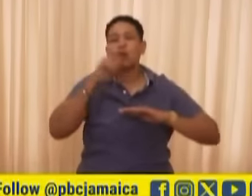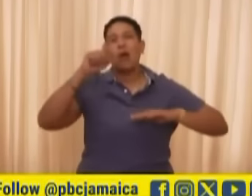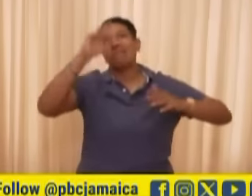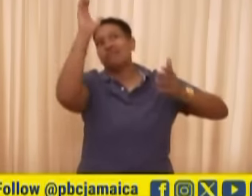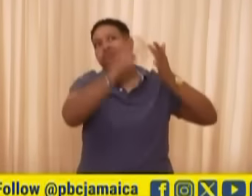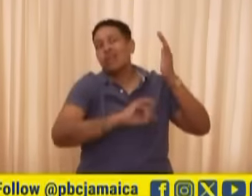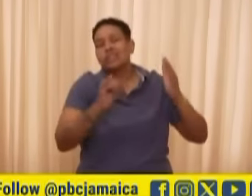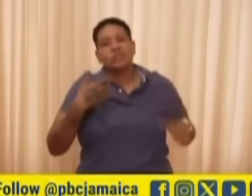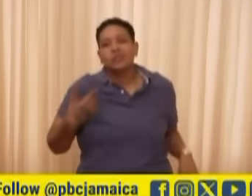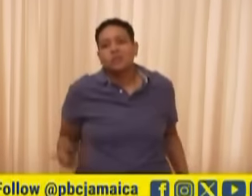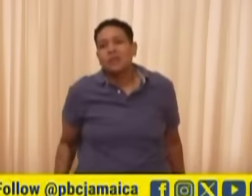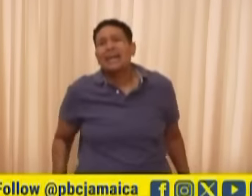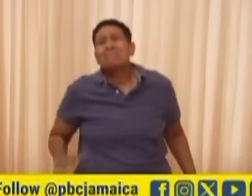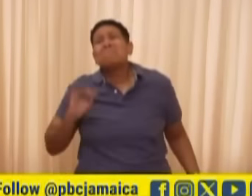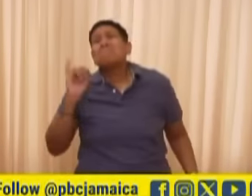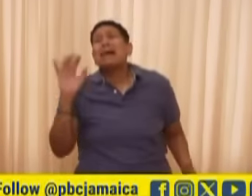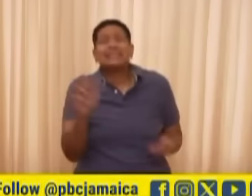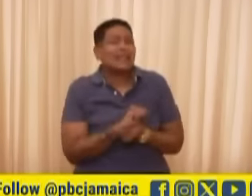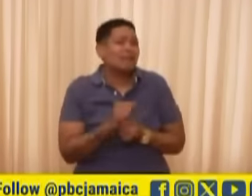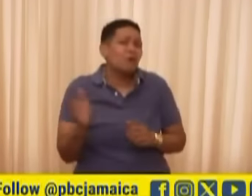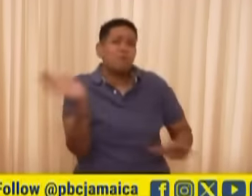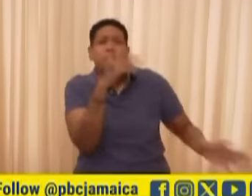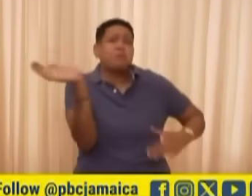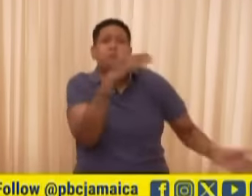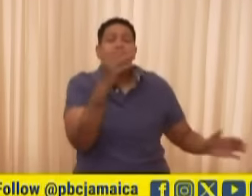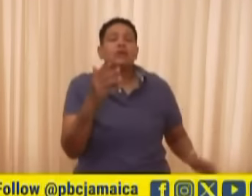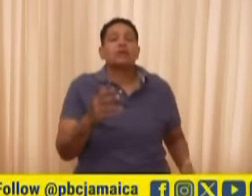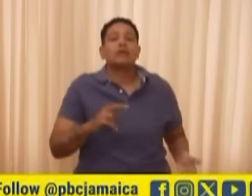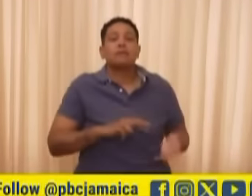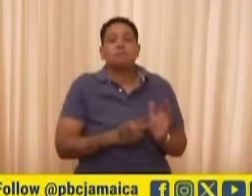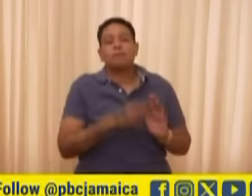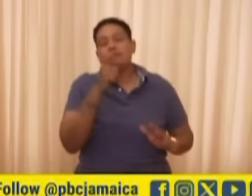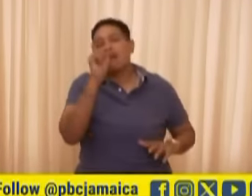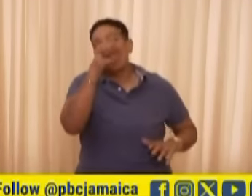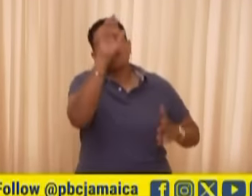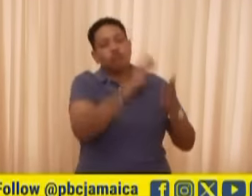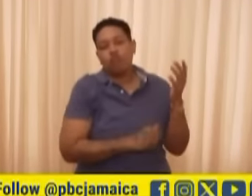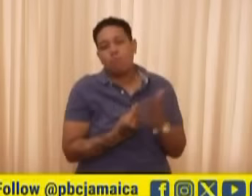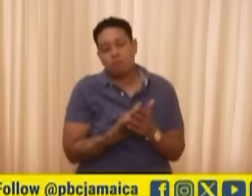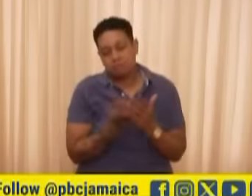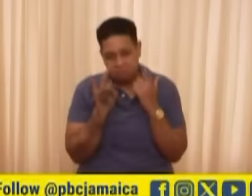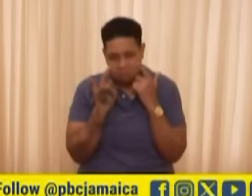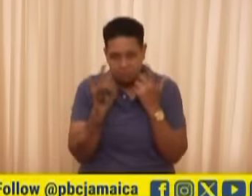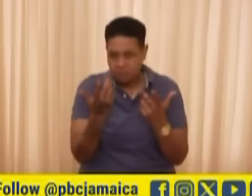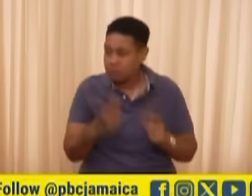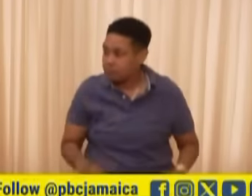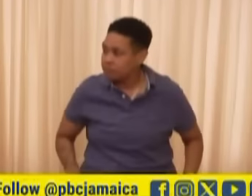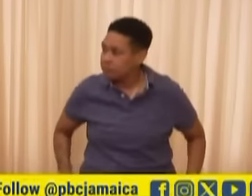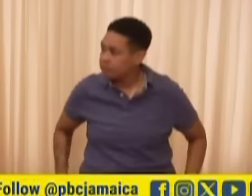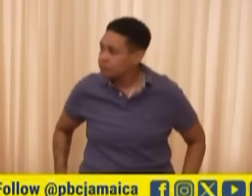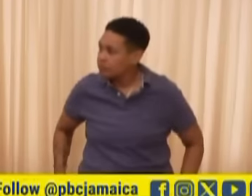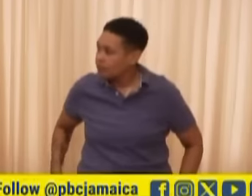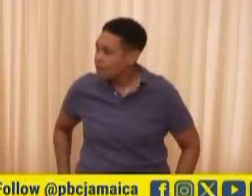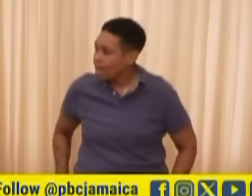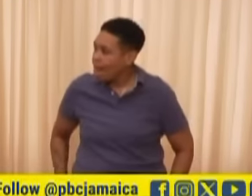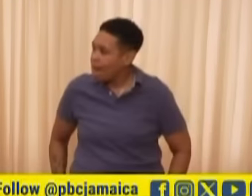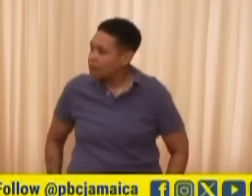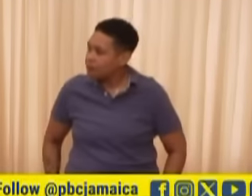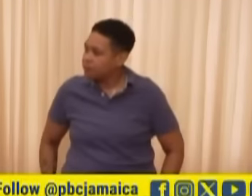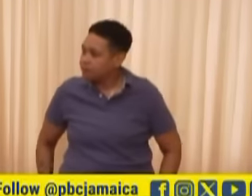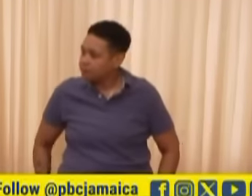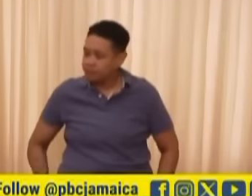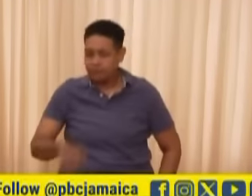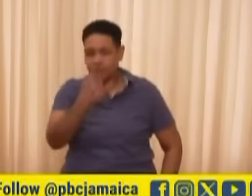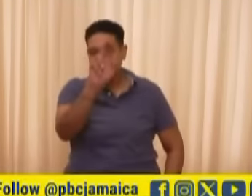have significant winds, which would translate to not having significant damage. All right.